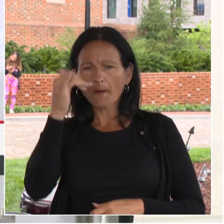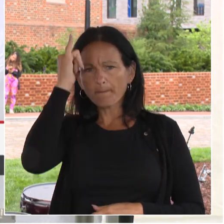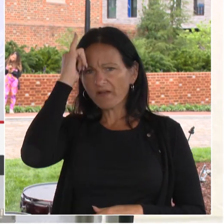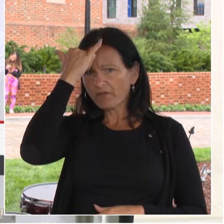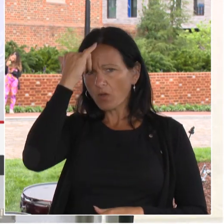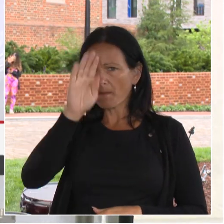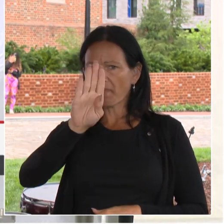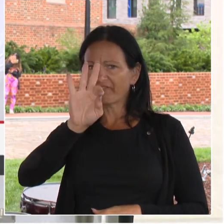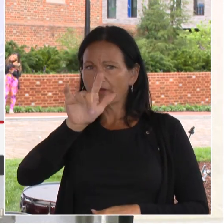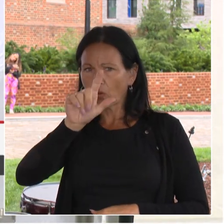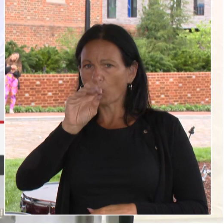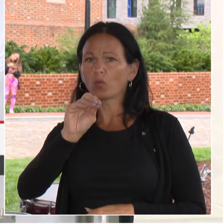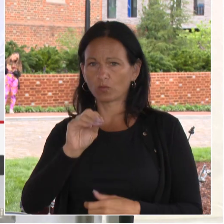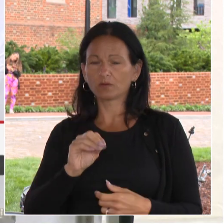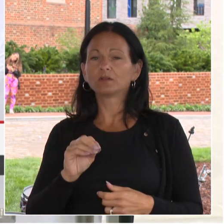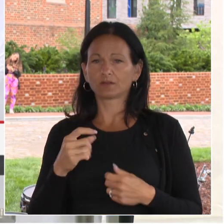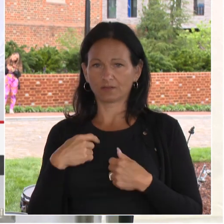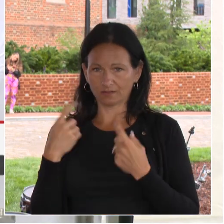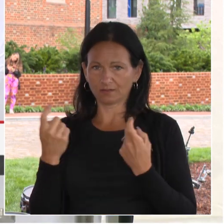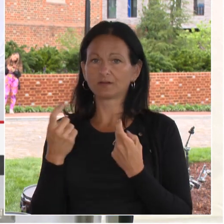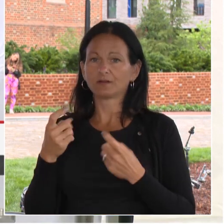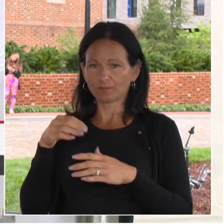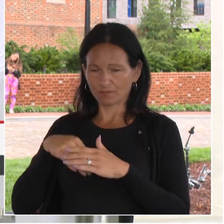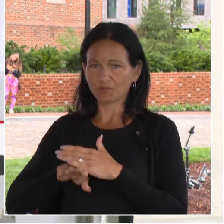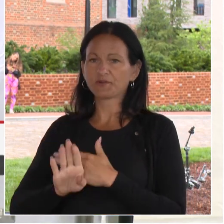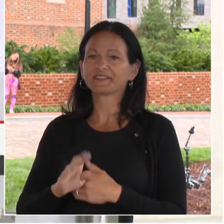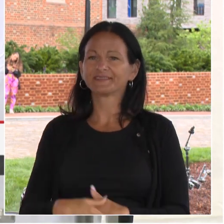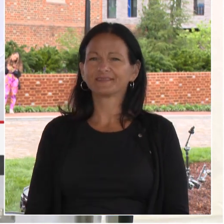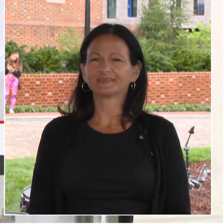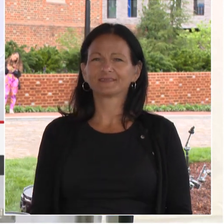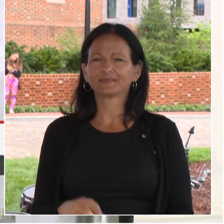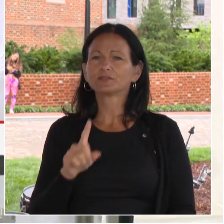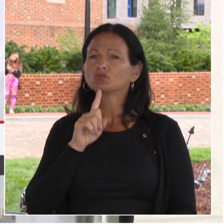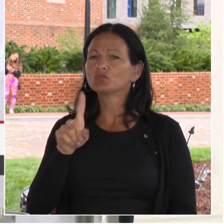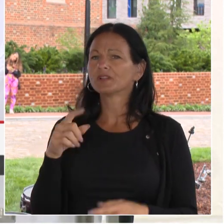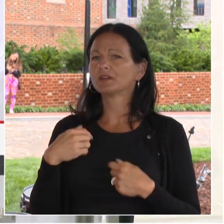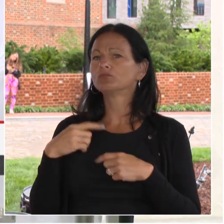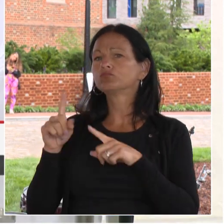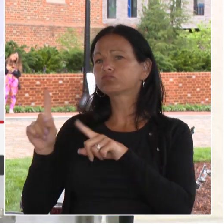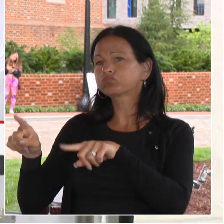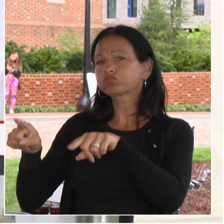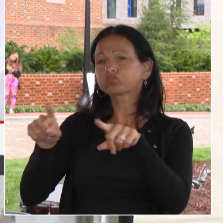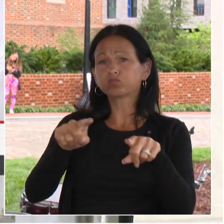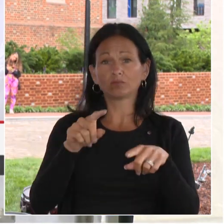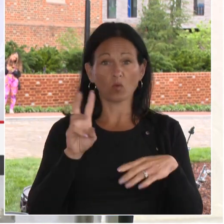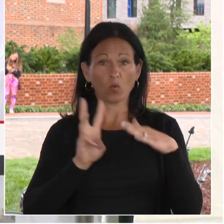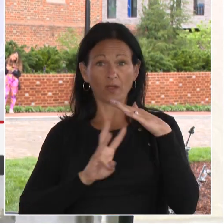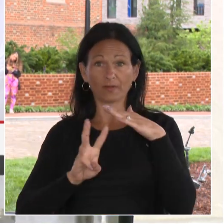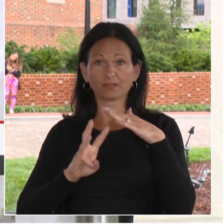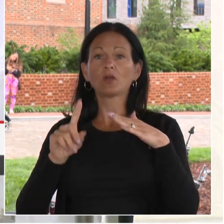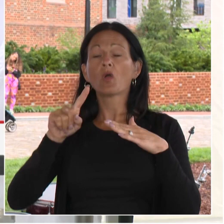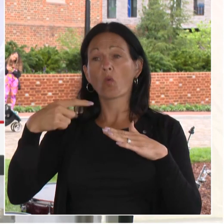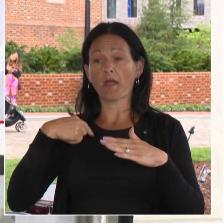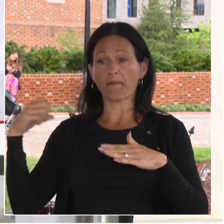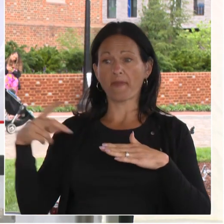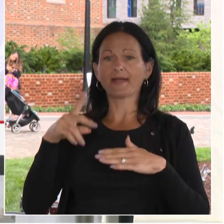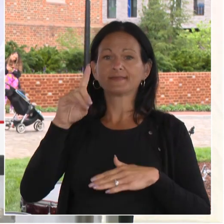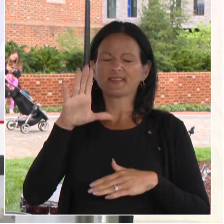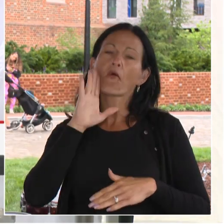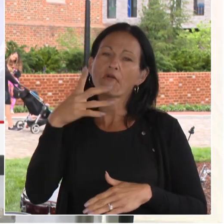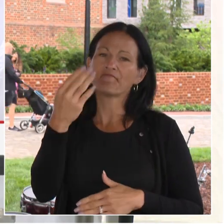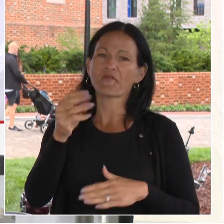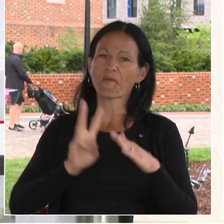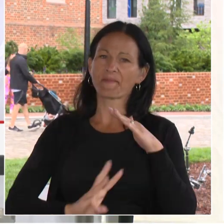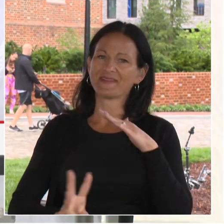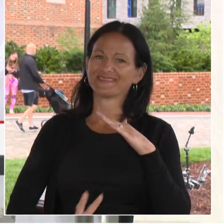the time of your opening, I look forward to being a regular customer on my return. Also on my return, the week of July 18th, I'll